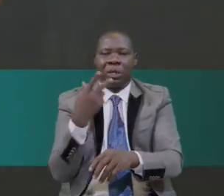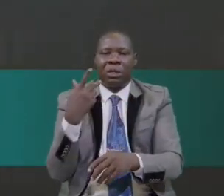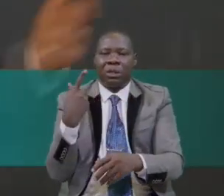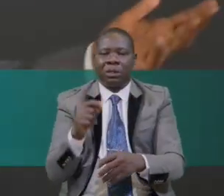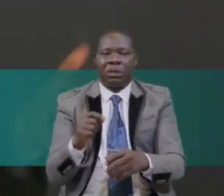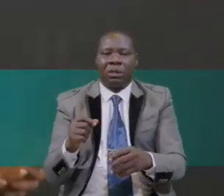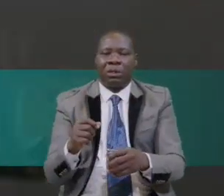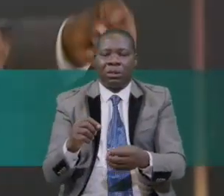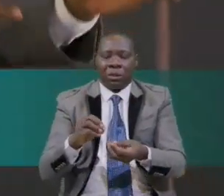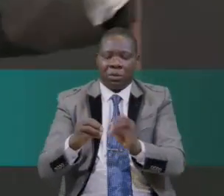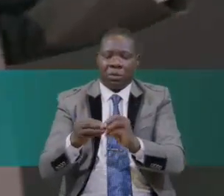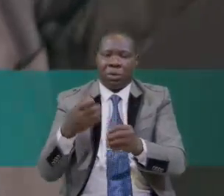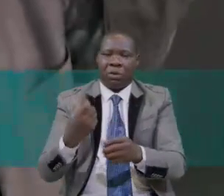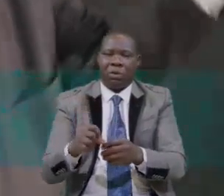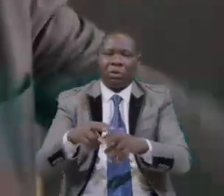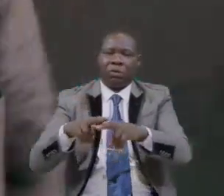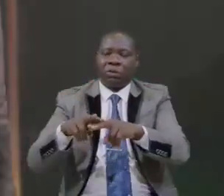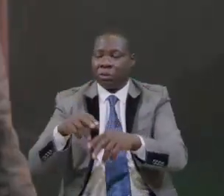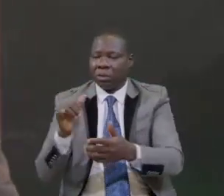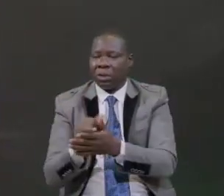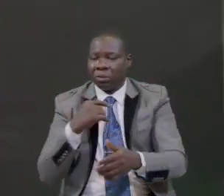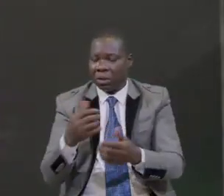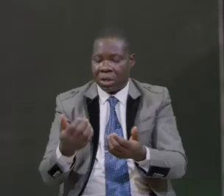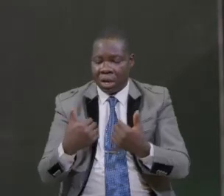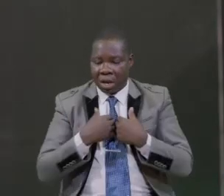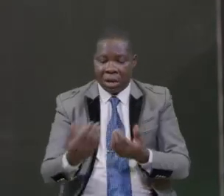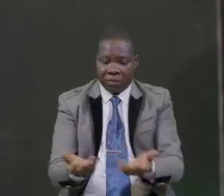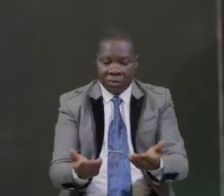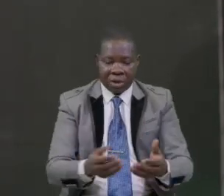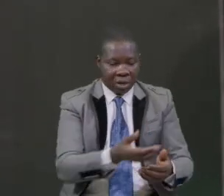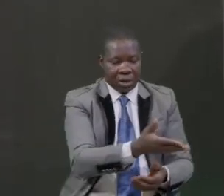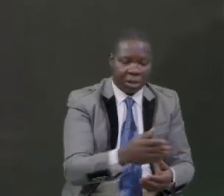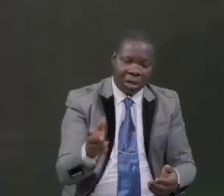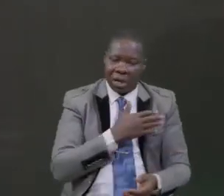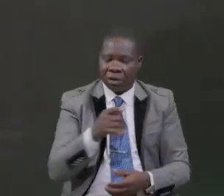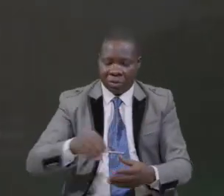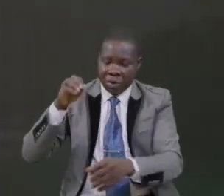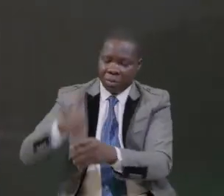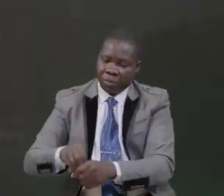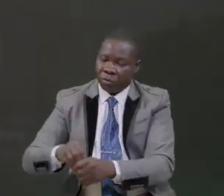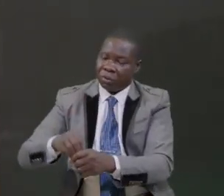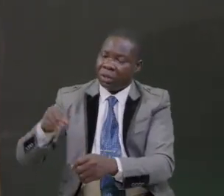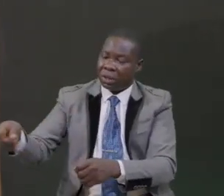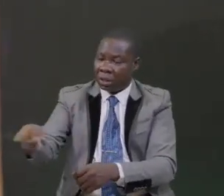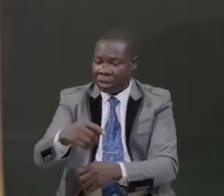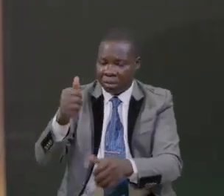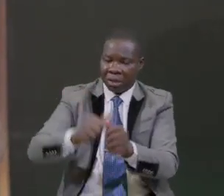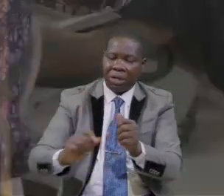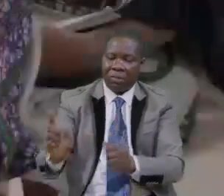we have there, and you plant them everywhere, the village will be